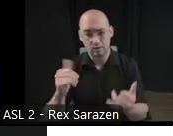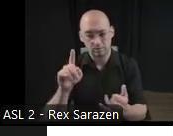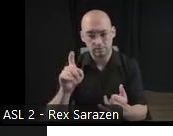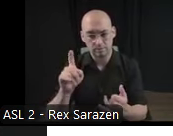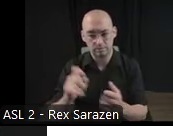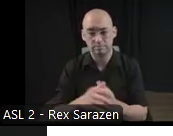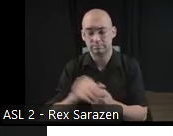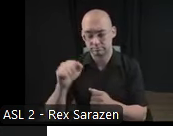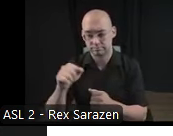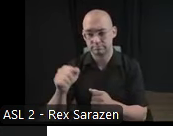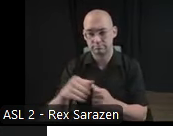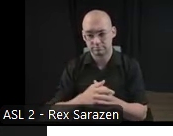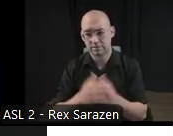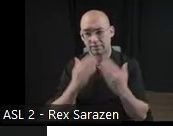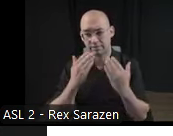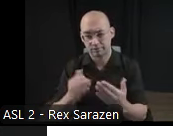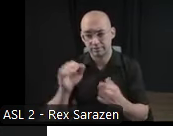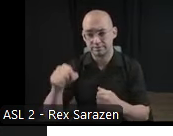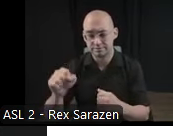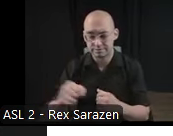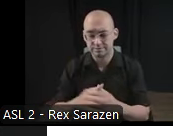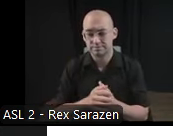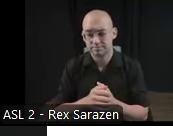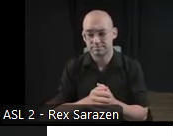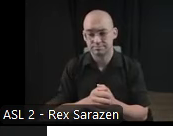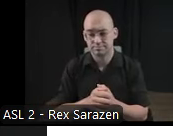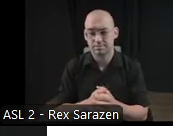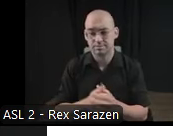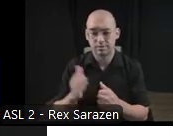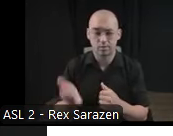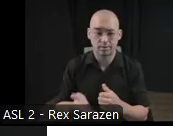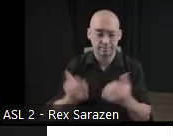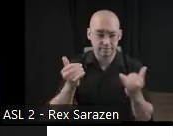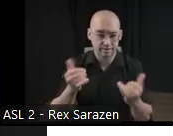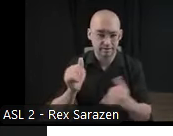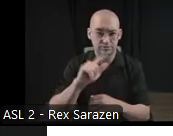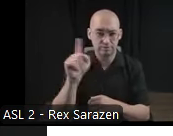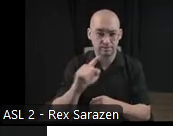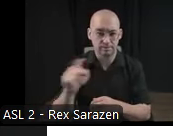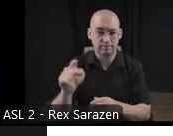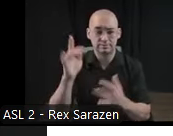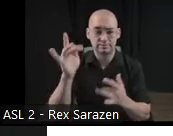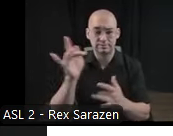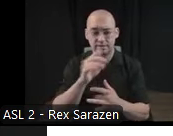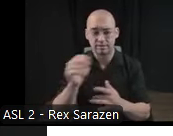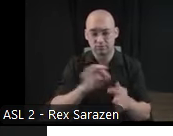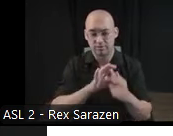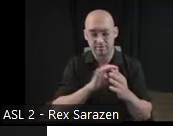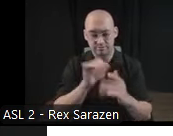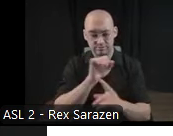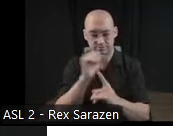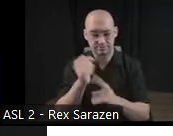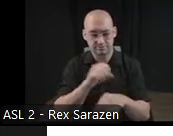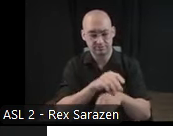Yep. Thank you. Yes. Great. All right. Well, welcome to today's Alzheimer's disease and related conditions advisory